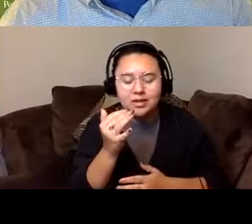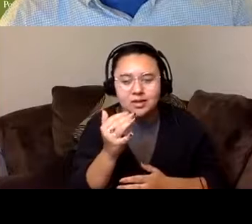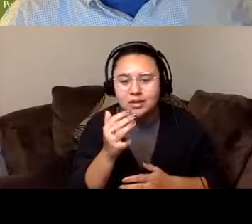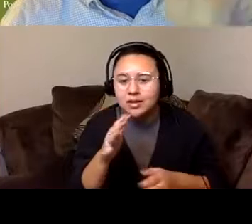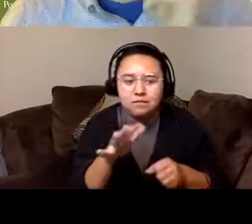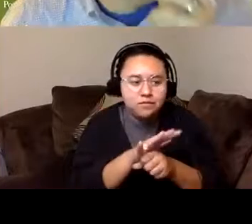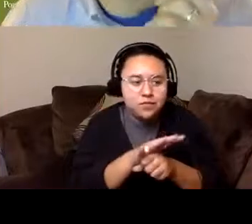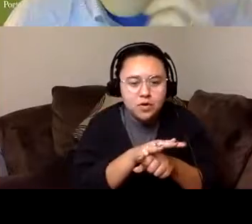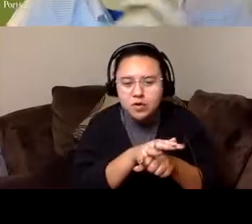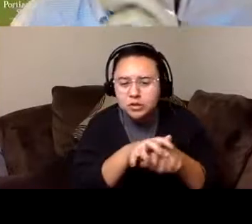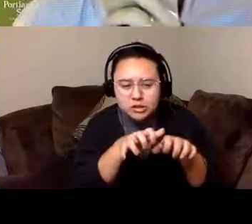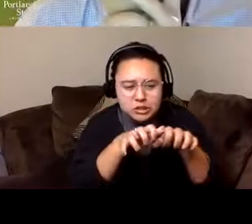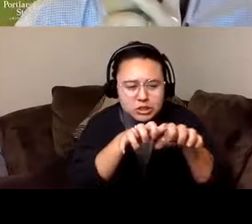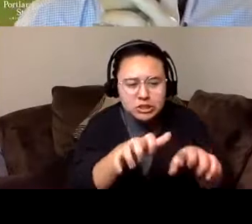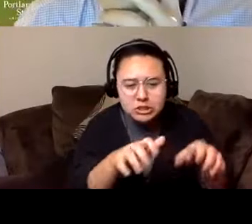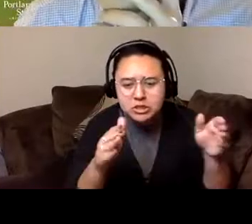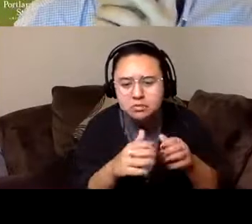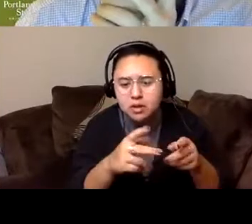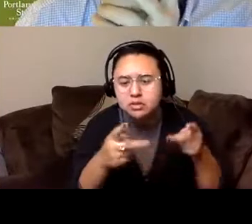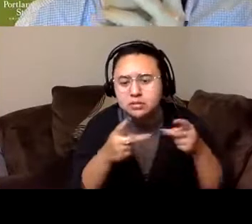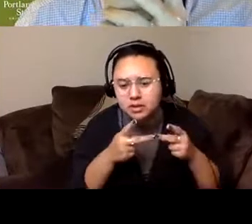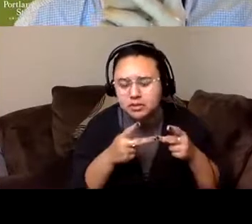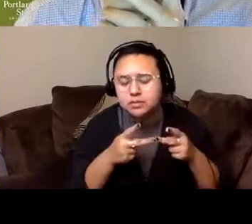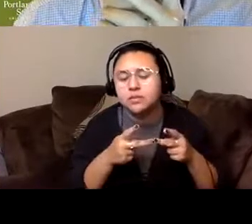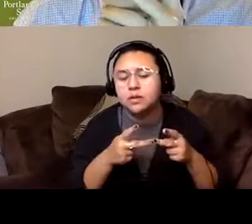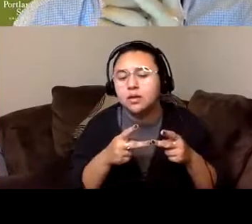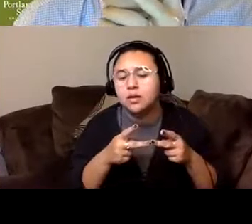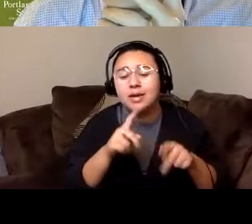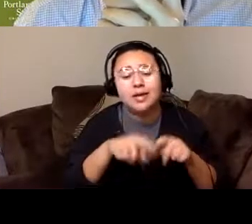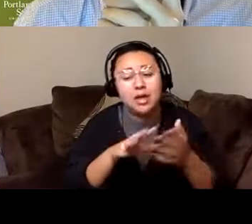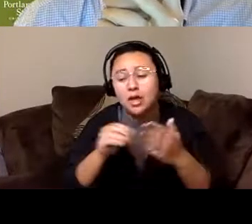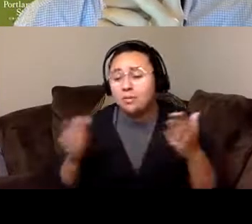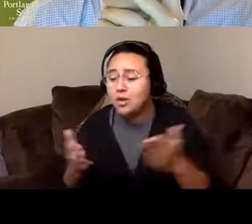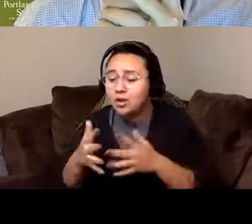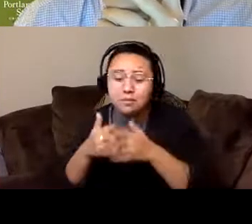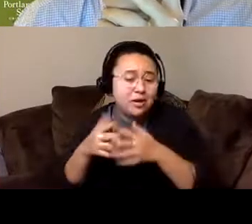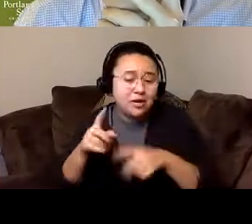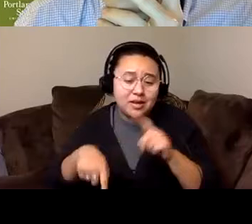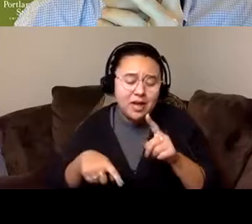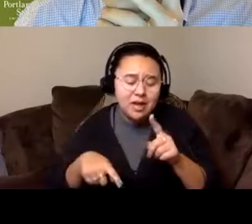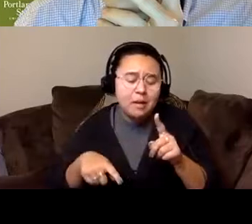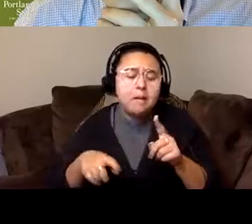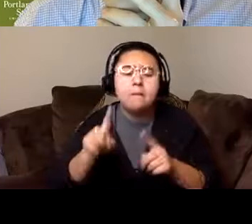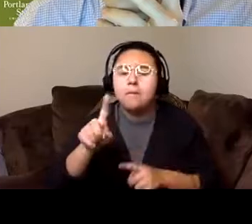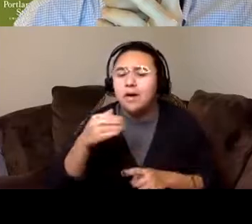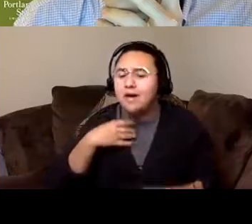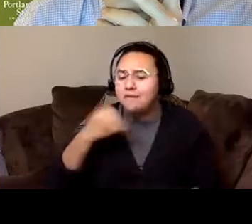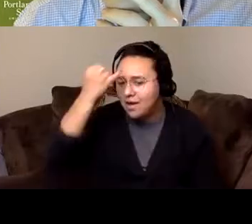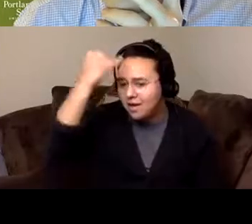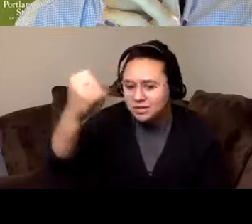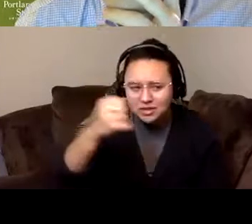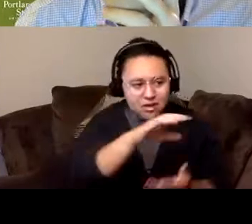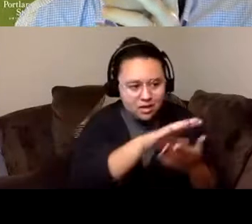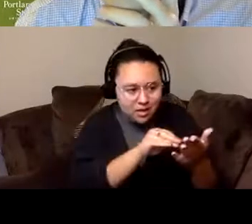not easily replicable for America, for many cities in America, there are ideas that are being implemented